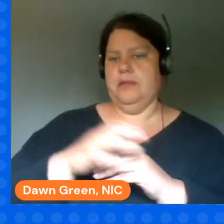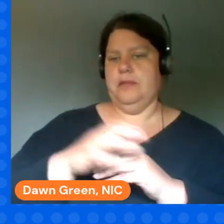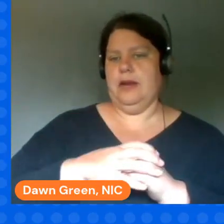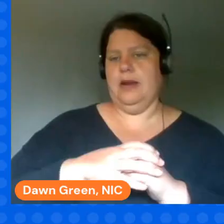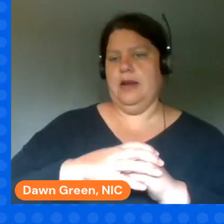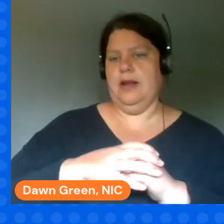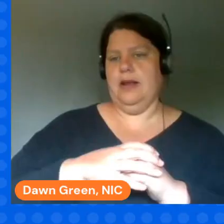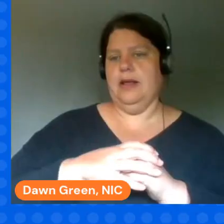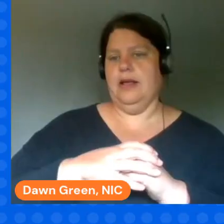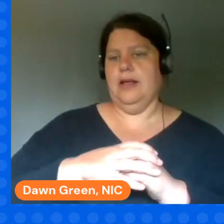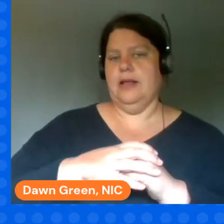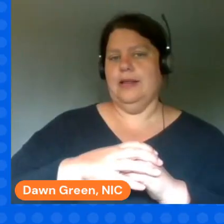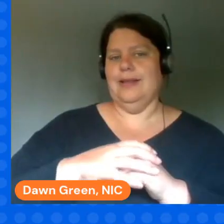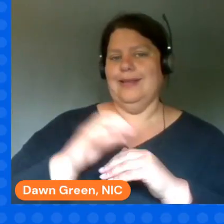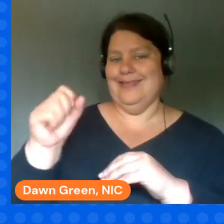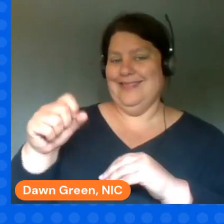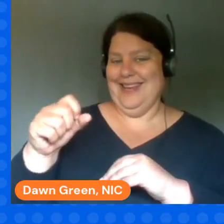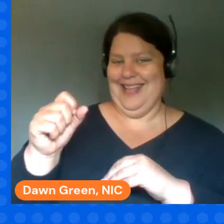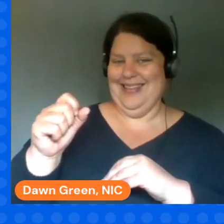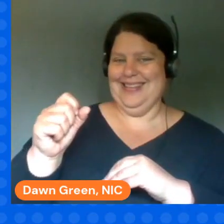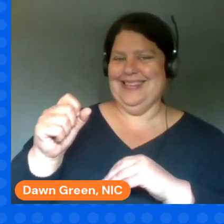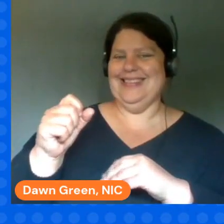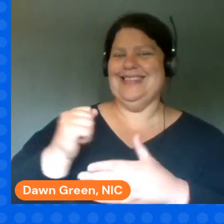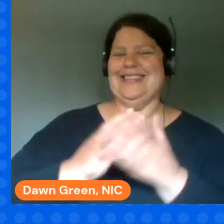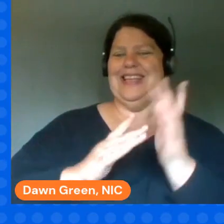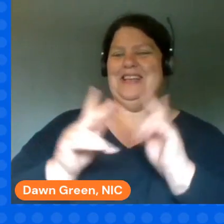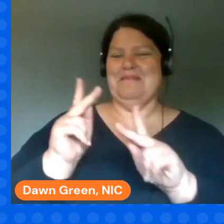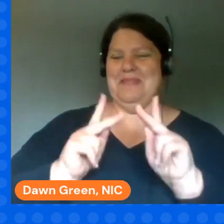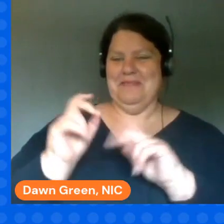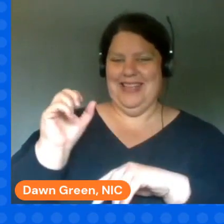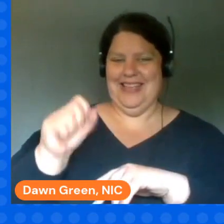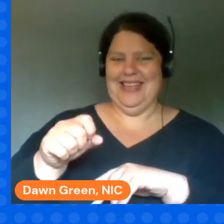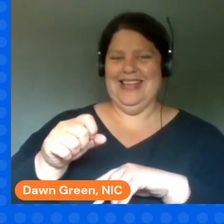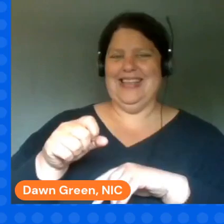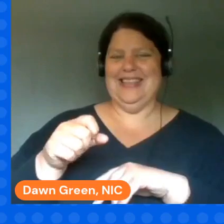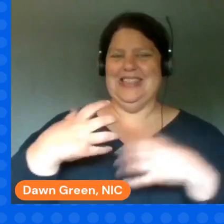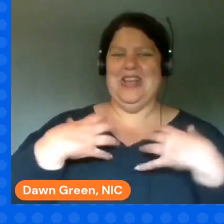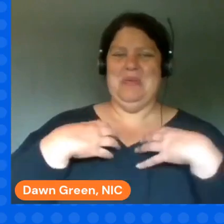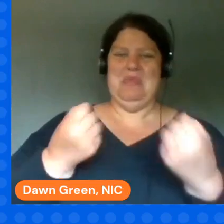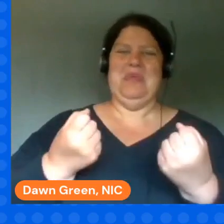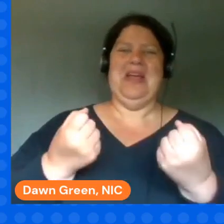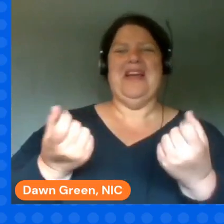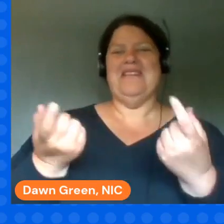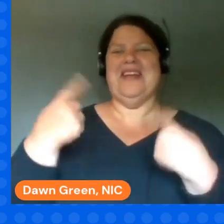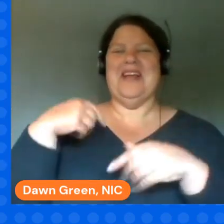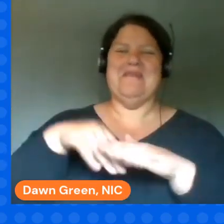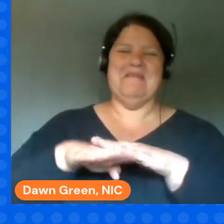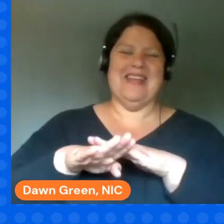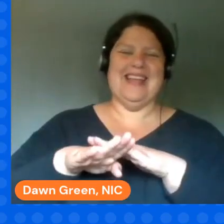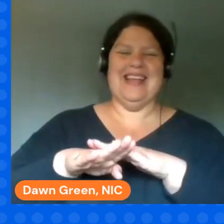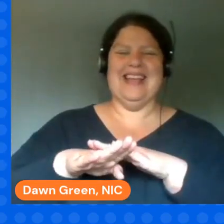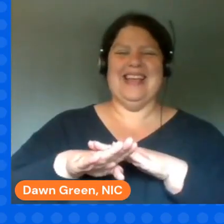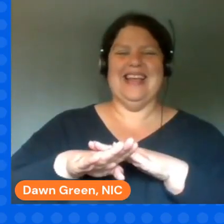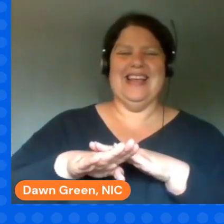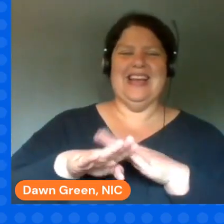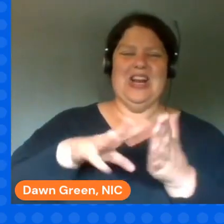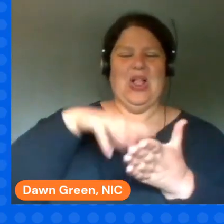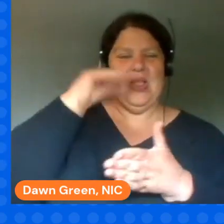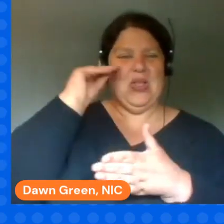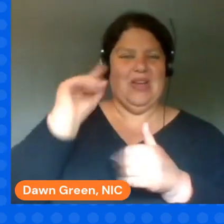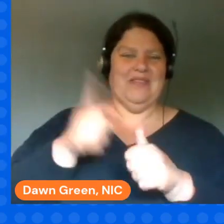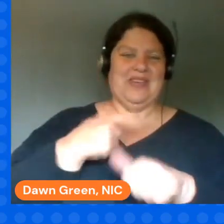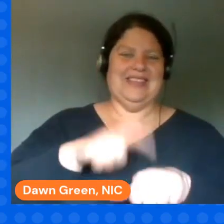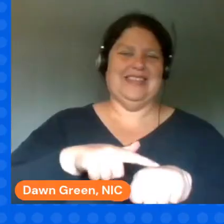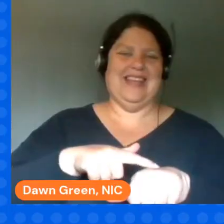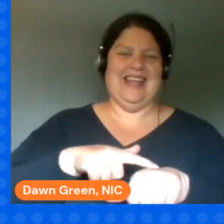there are some people that, as Theo mentioned, like were brave to come in and get to know OctoStudio for the first time. So I guess nothing is so